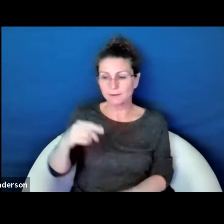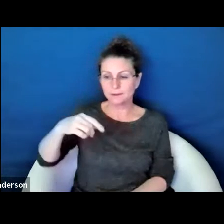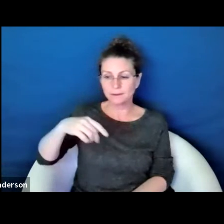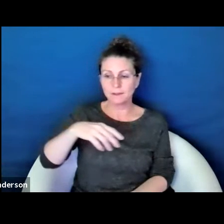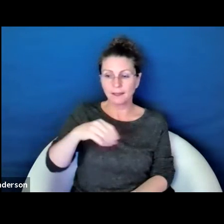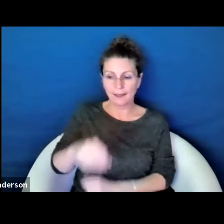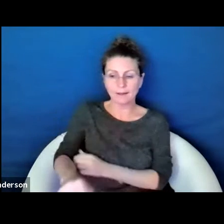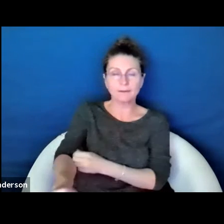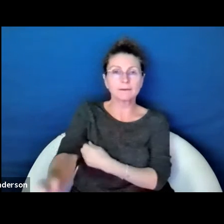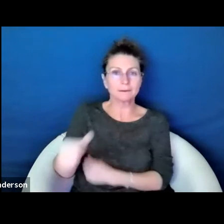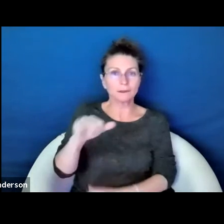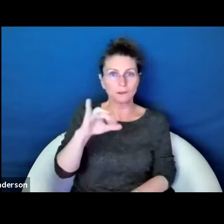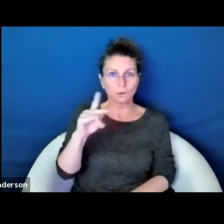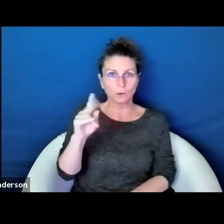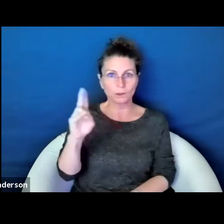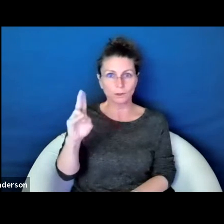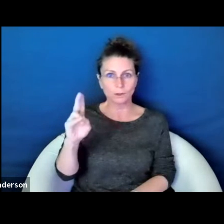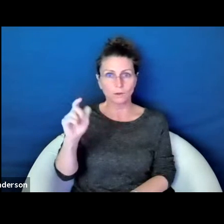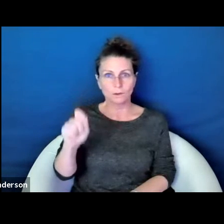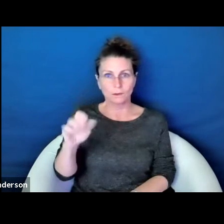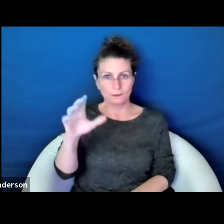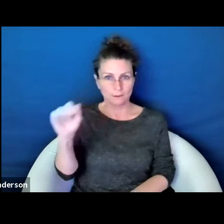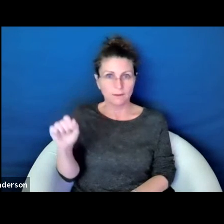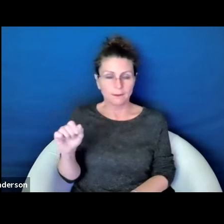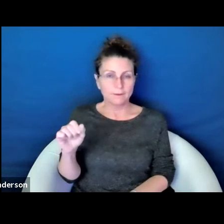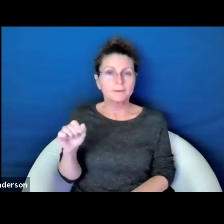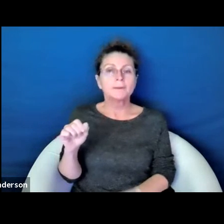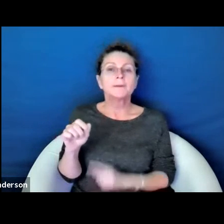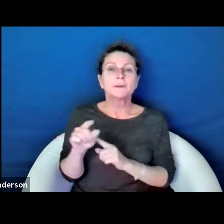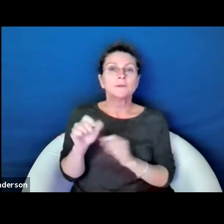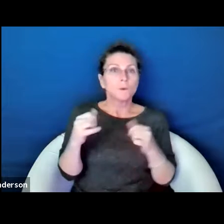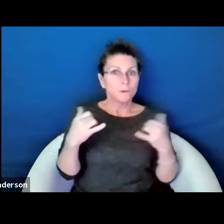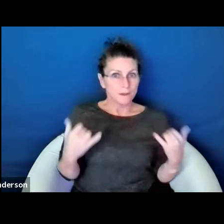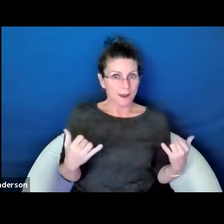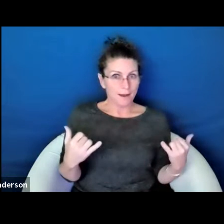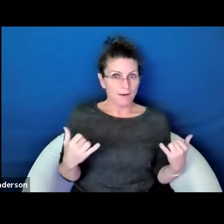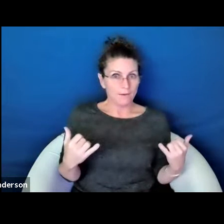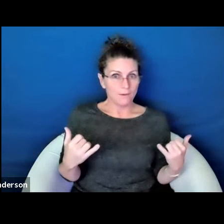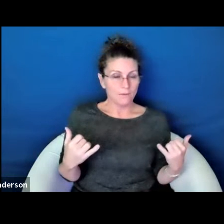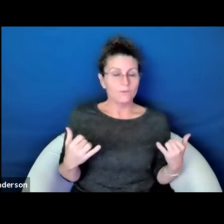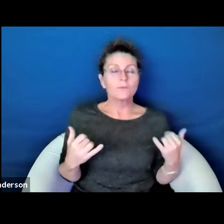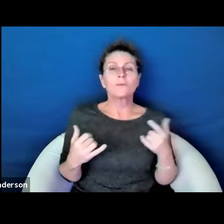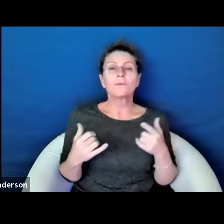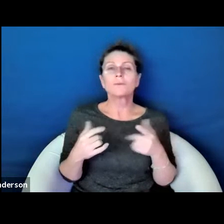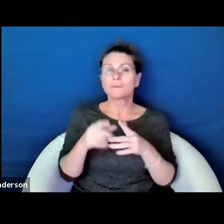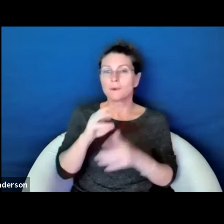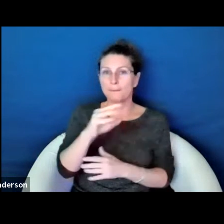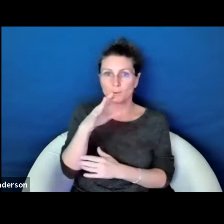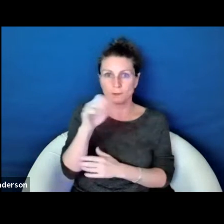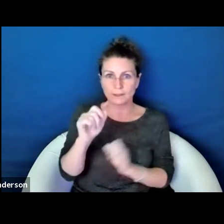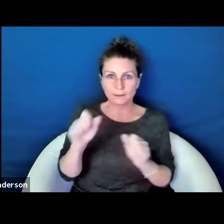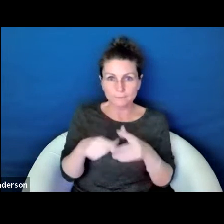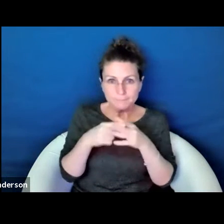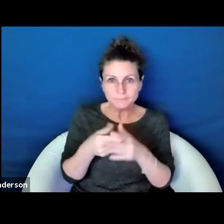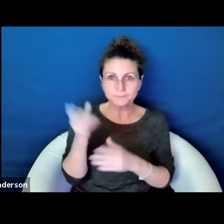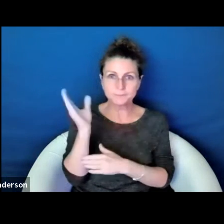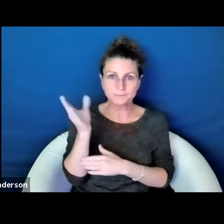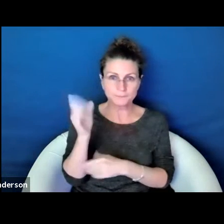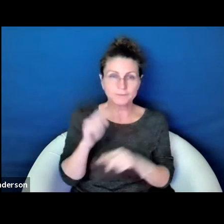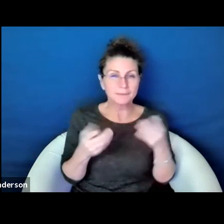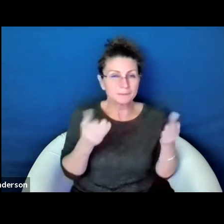be able to address all of them. With that, I'd like to turn it over to Marina to start the presentation.